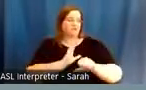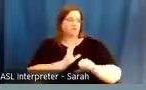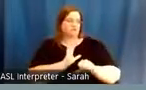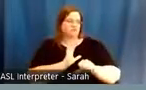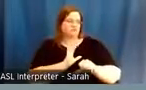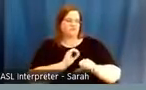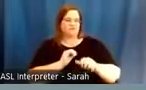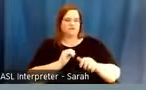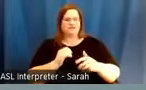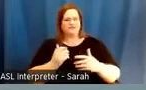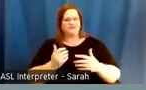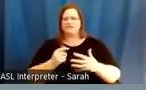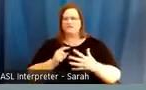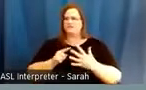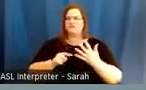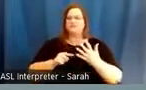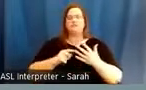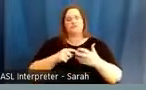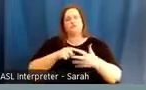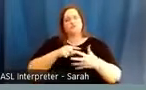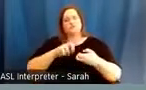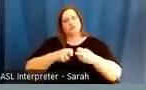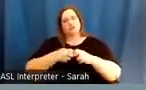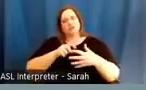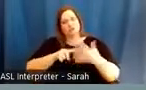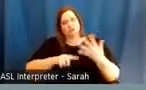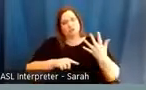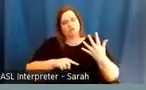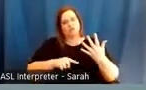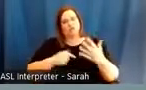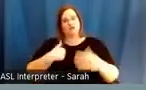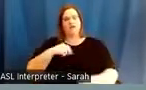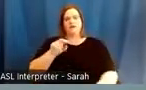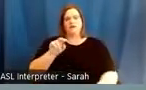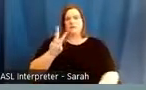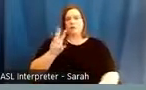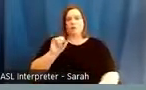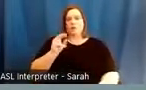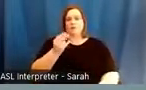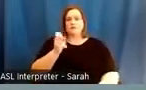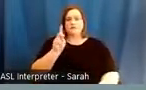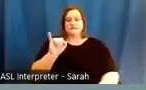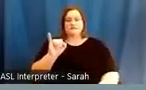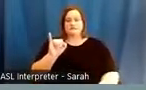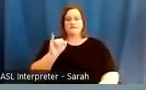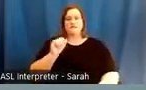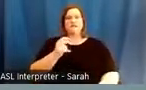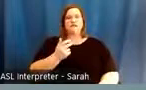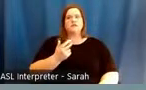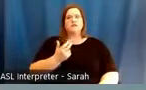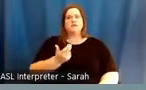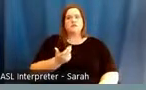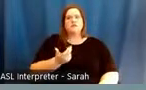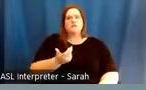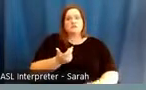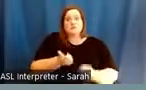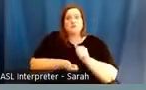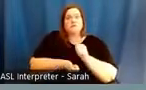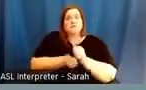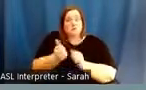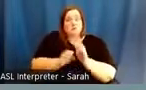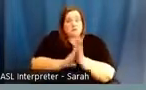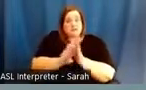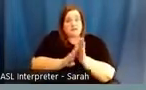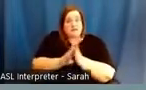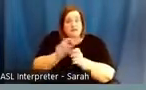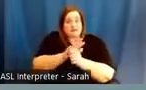There's a lot of issues, and I'm in Winooski, so, like, this is the most developed area